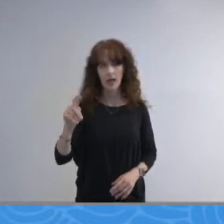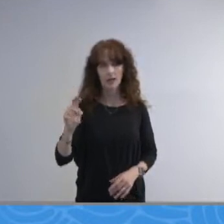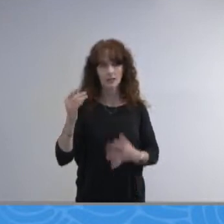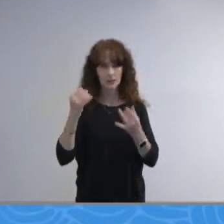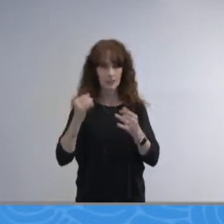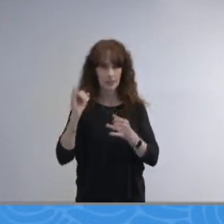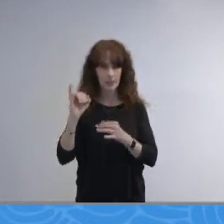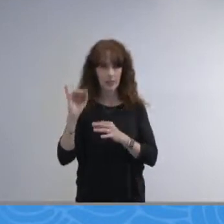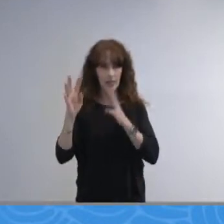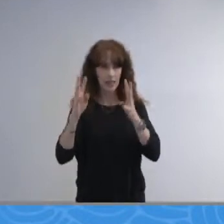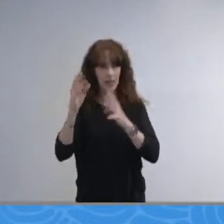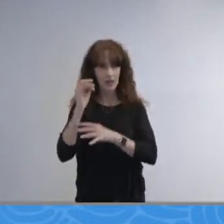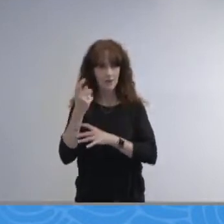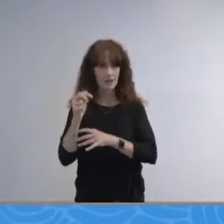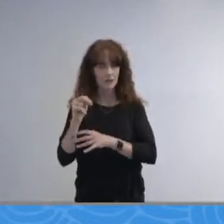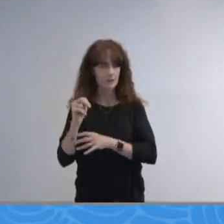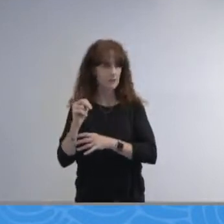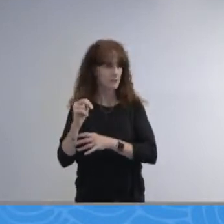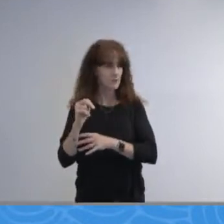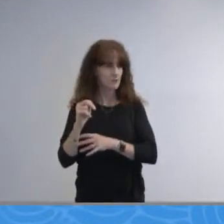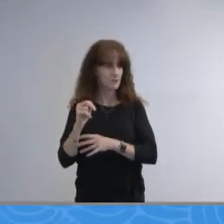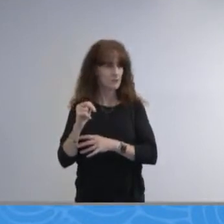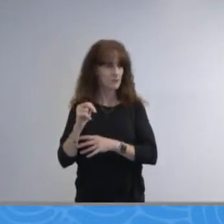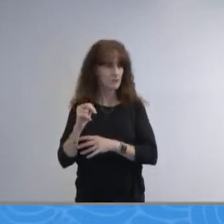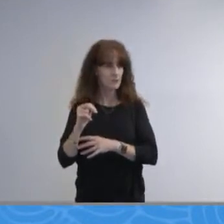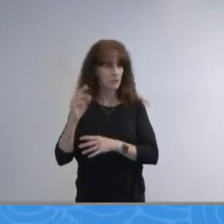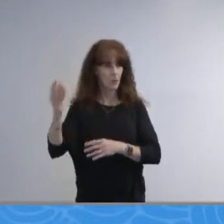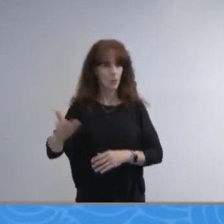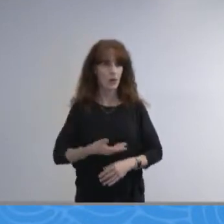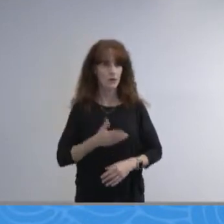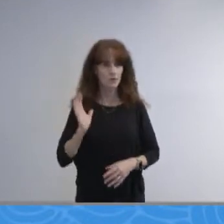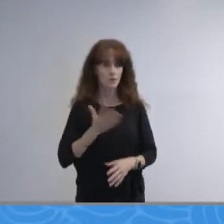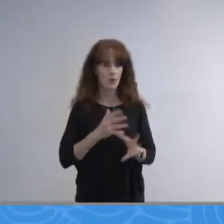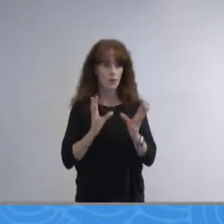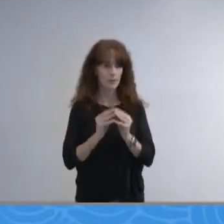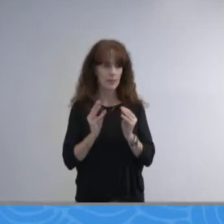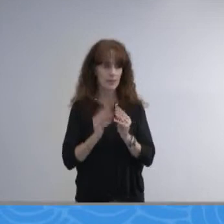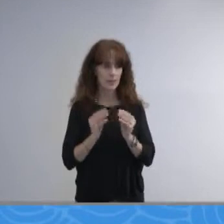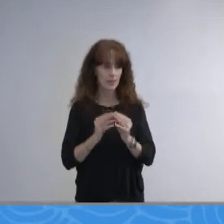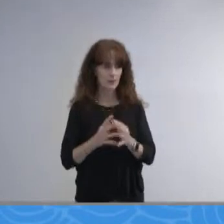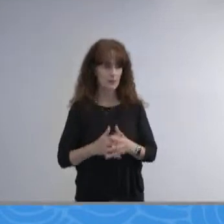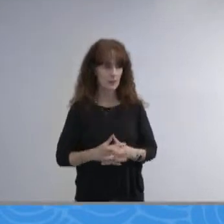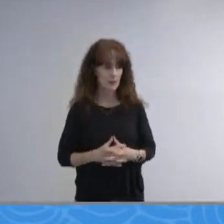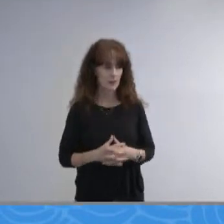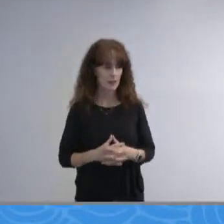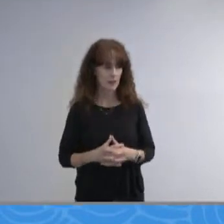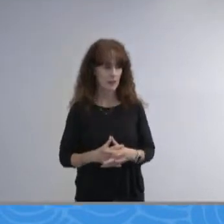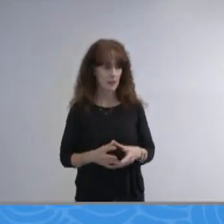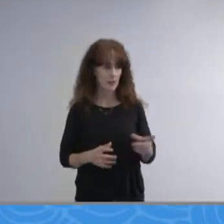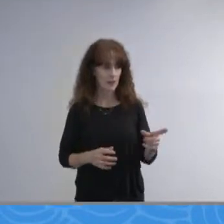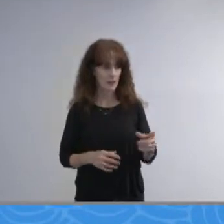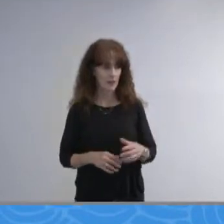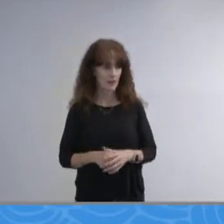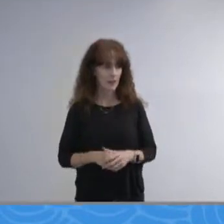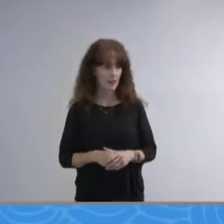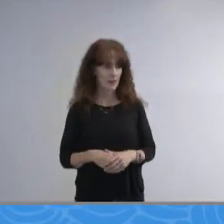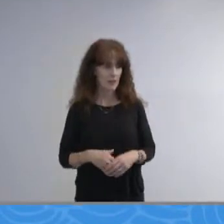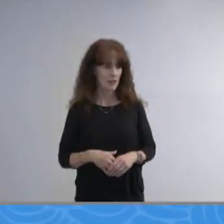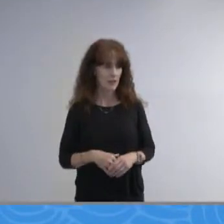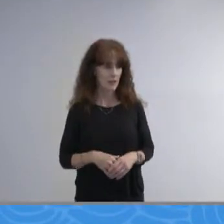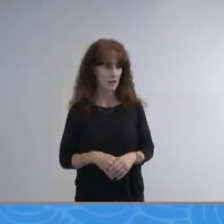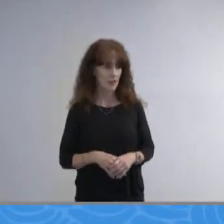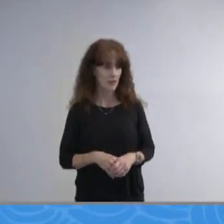Evaluations. Is Diana Huerta. Welcome to our meeting. Muchísimas gracias. Voy a compartir mi pantalla, ¿ok?